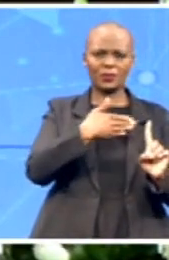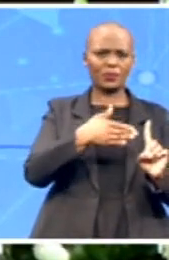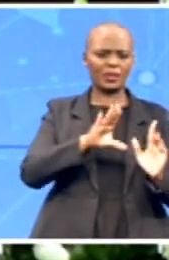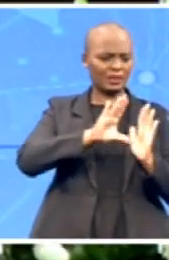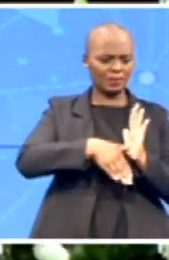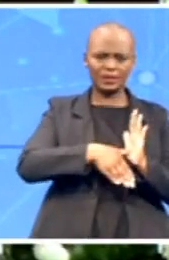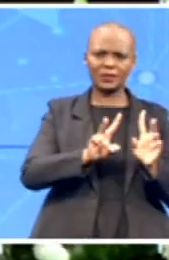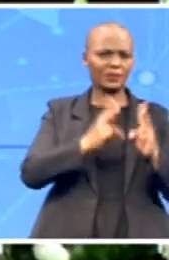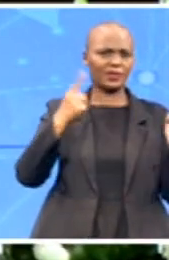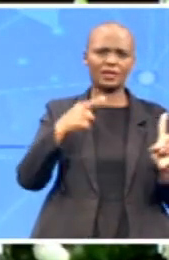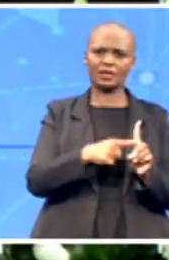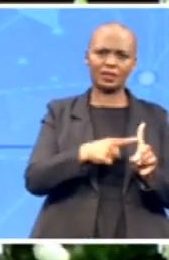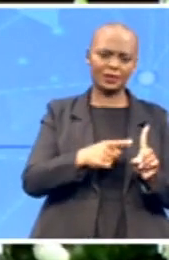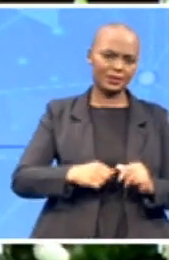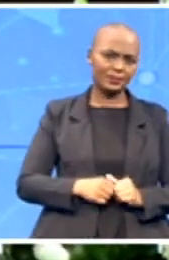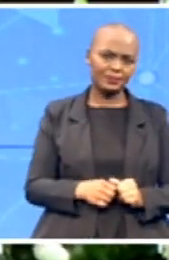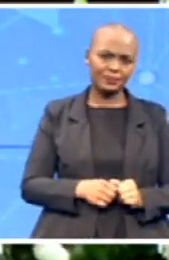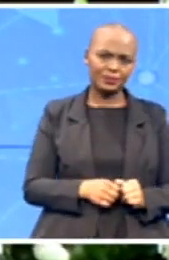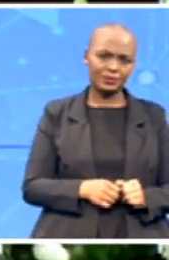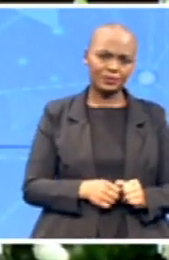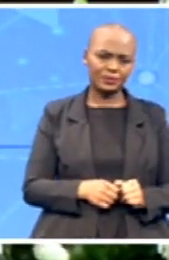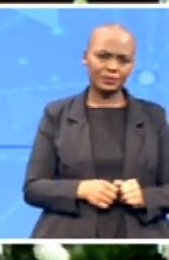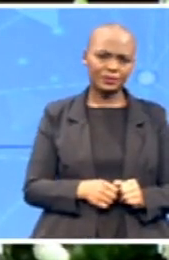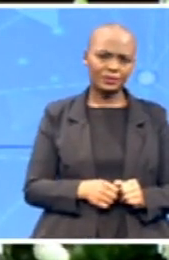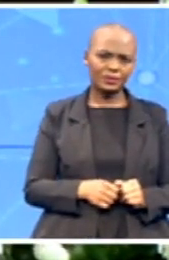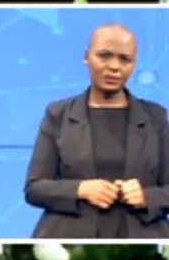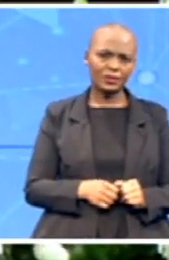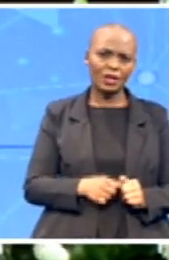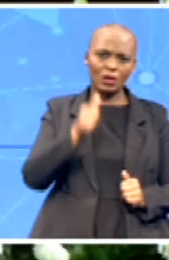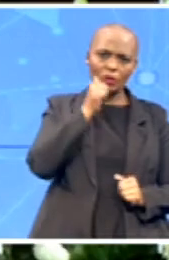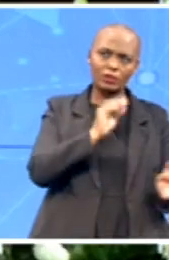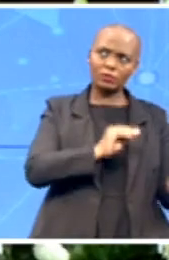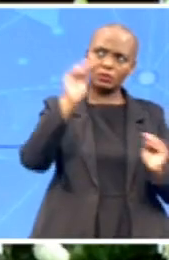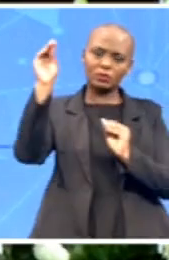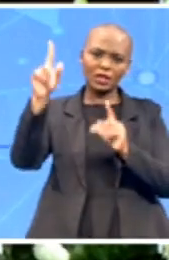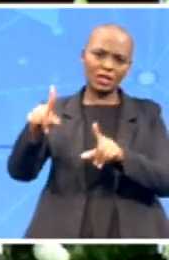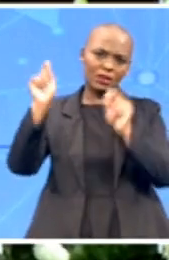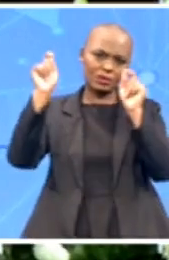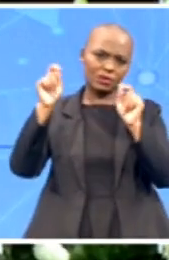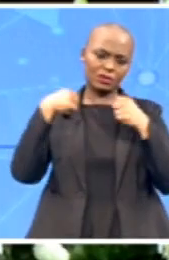disability. One day Harikua, Cape Town Rea Parliament, Ngi driver Yena.